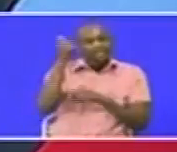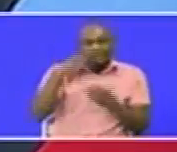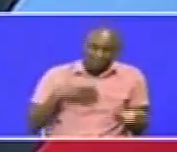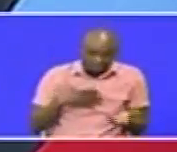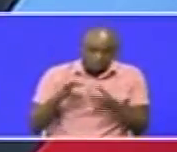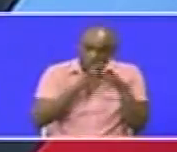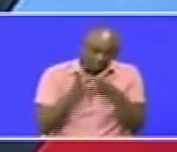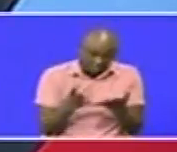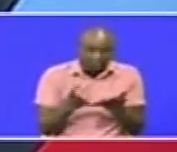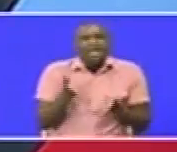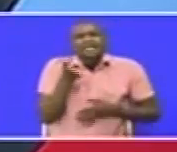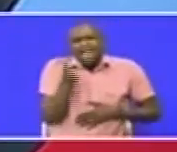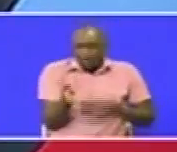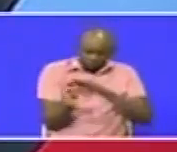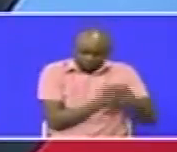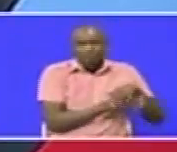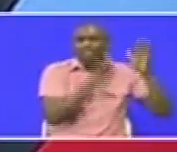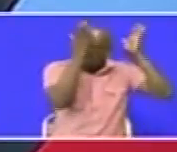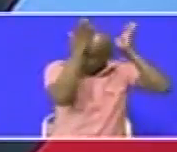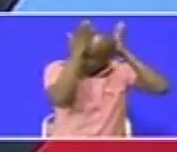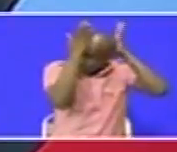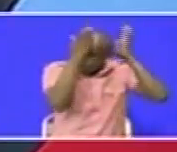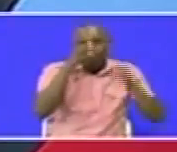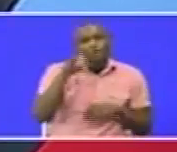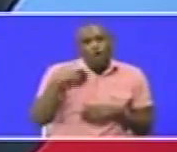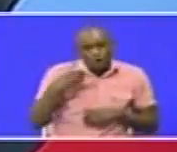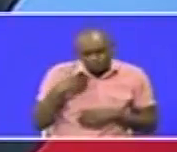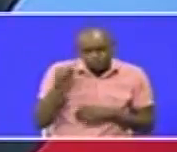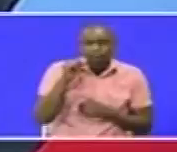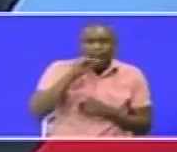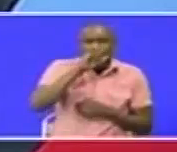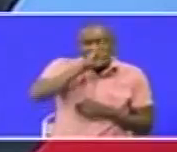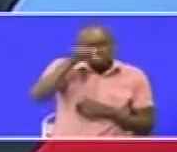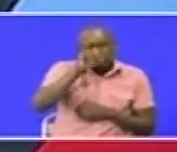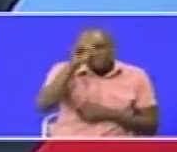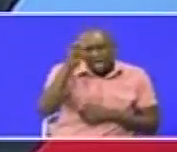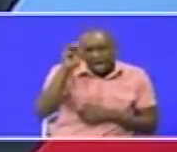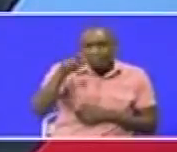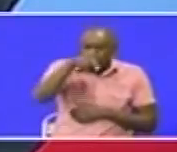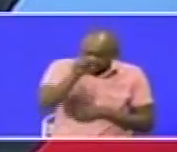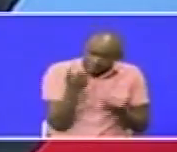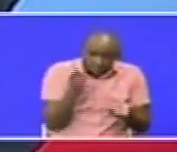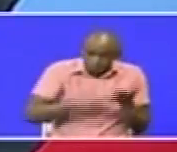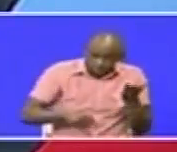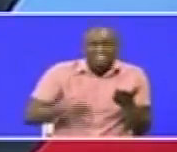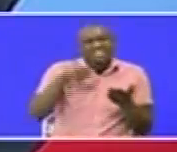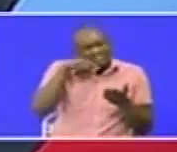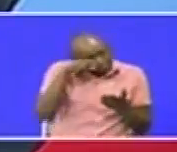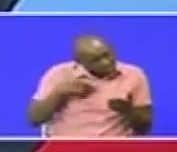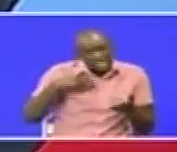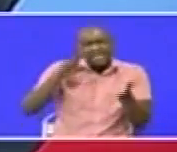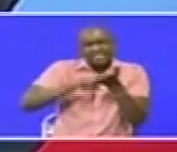ni kwamba Askofu Margaret Wanjiru wa kanisa la Jesus is Alive Ministries ameitaka serikali kufutilia mbali kusajiliwa kwa chama